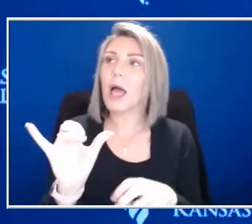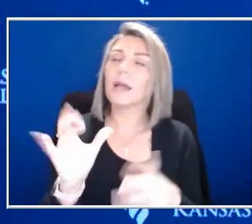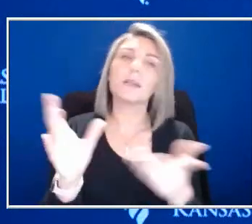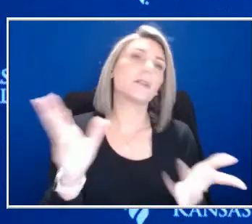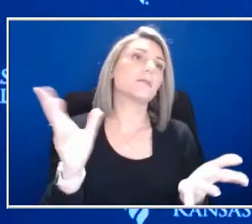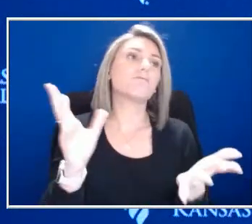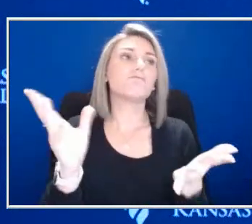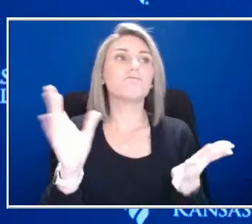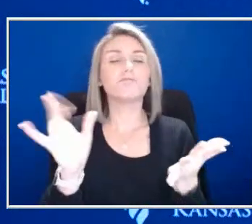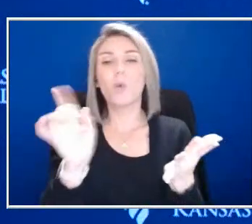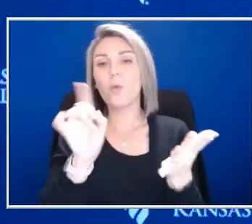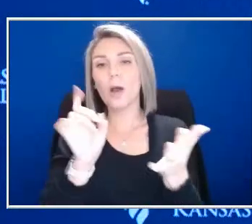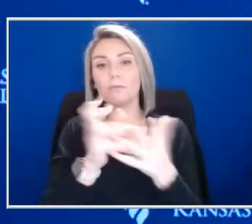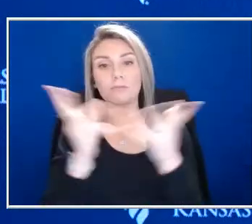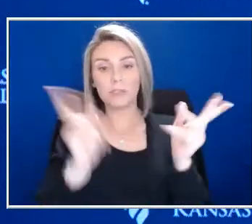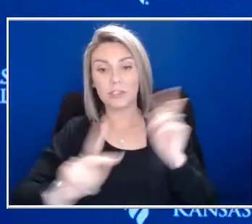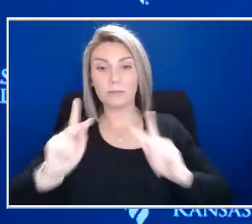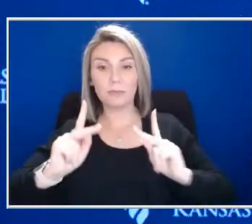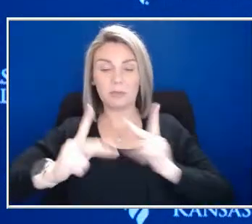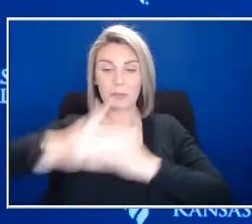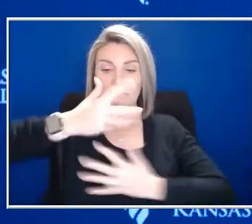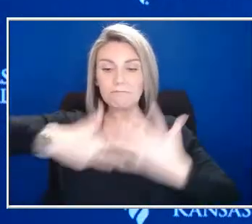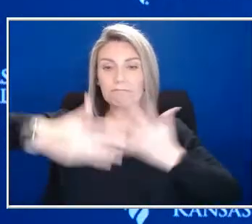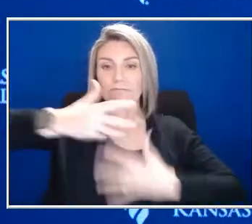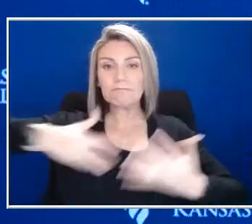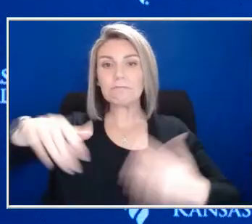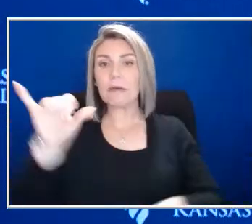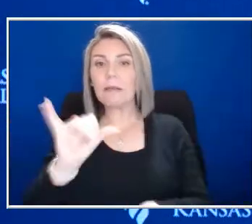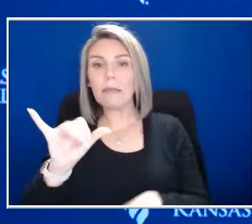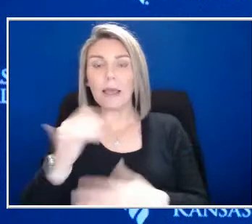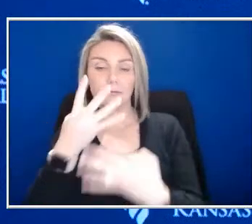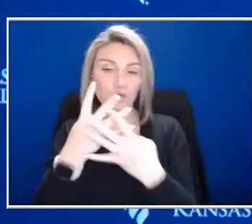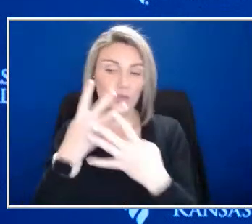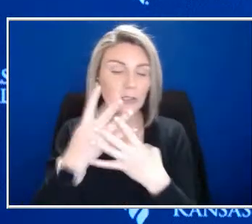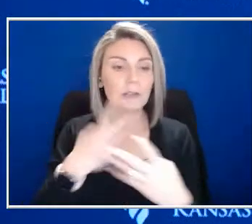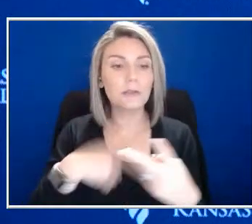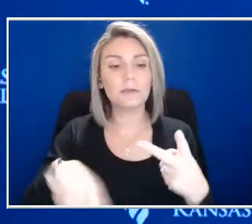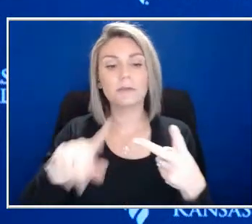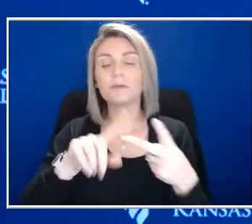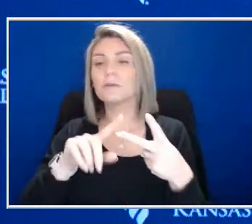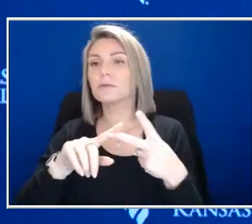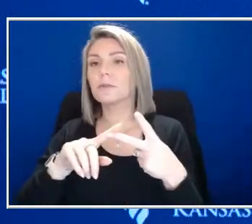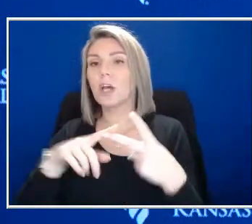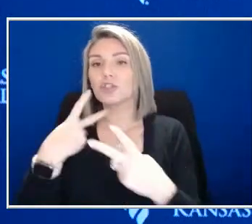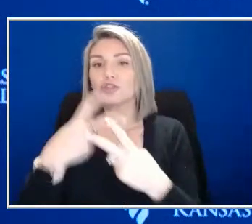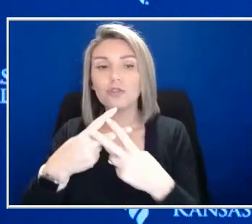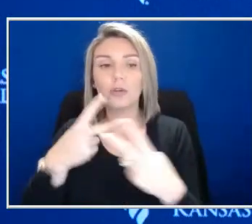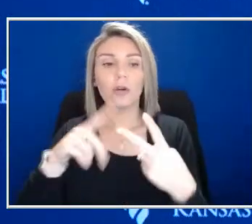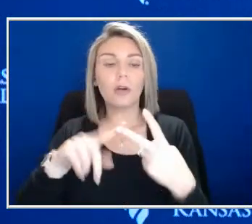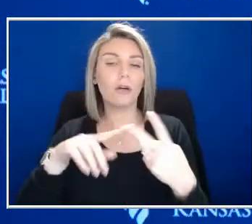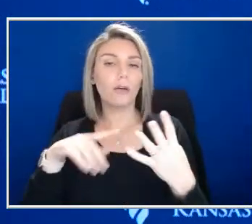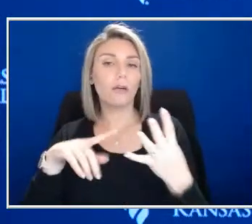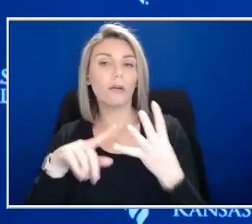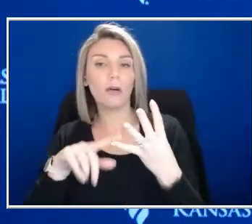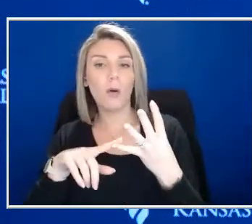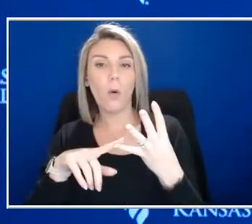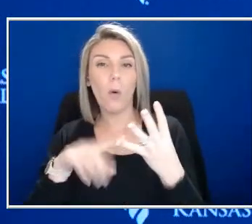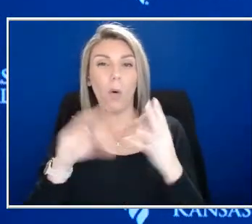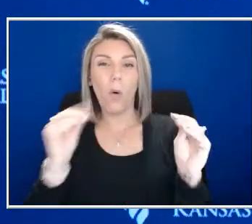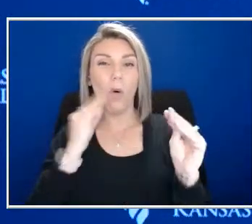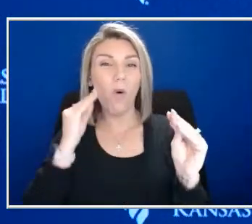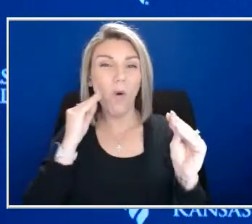where a lot of people congregate settings, such as prisons, jails, or homeless shelters, or